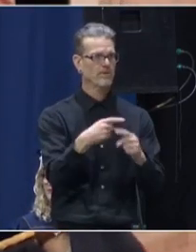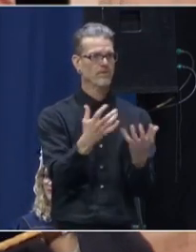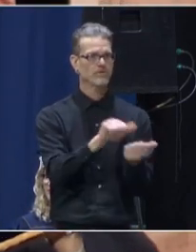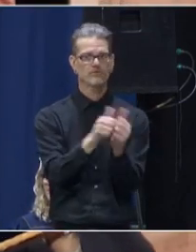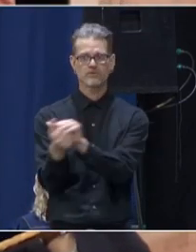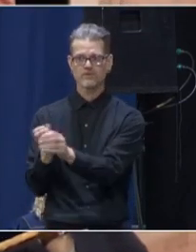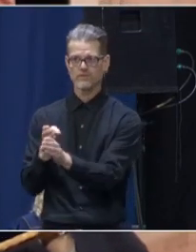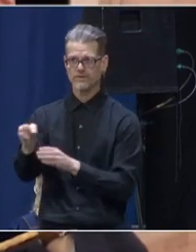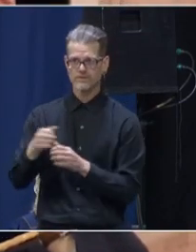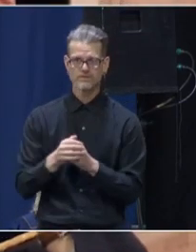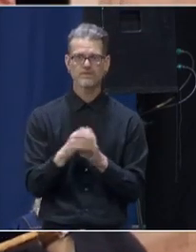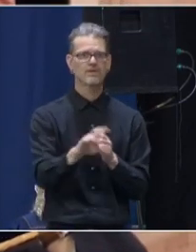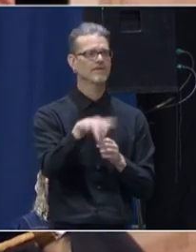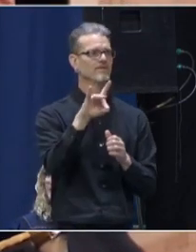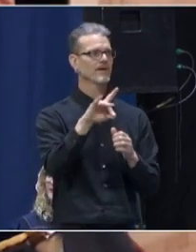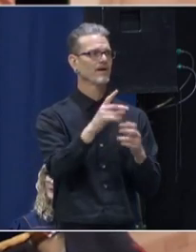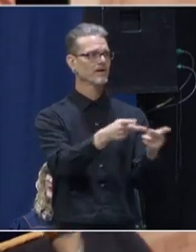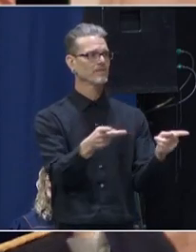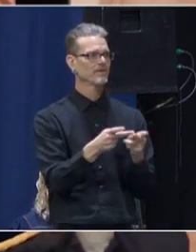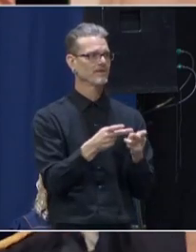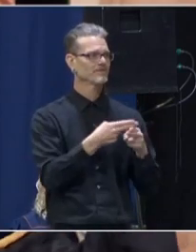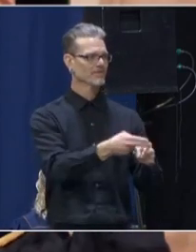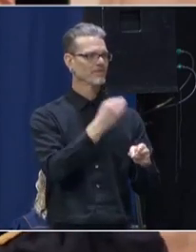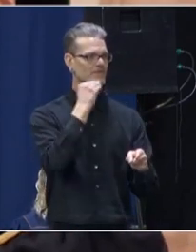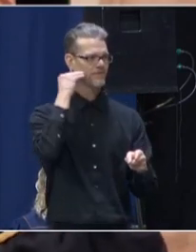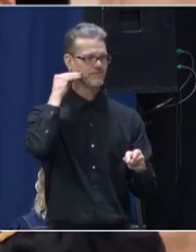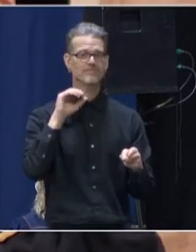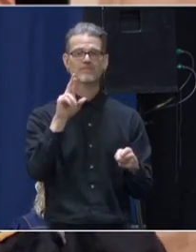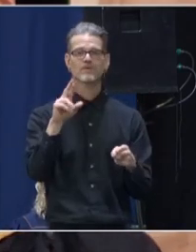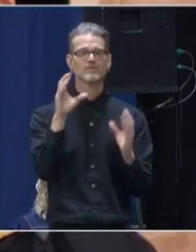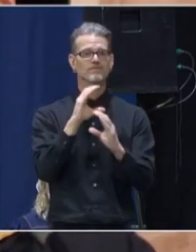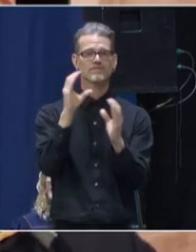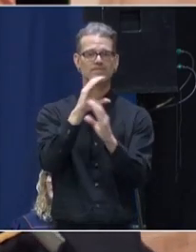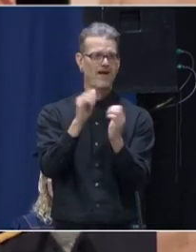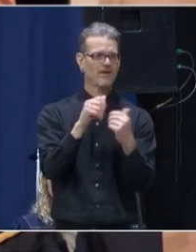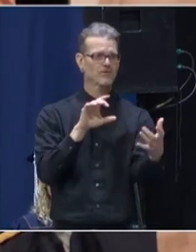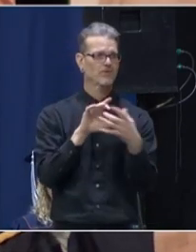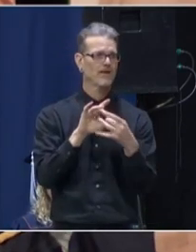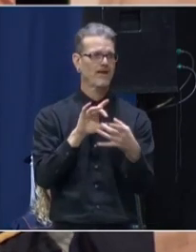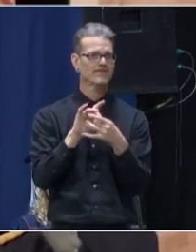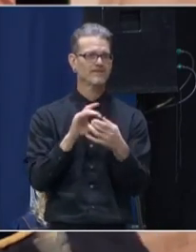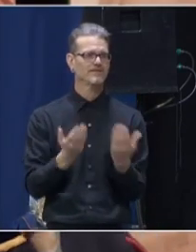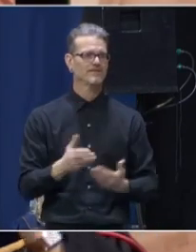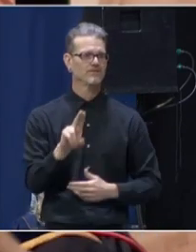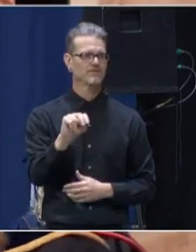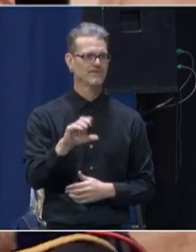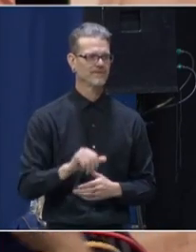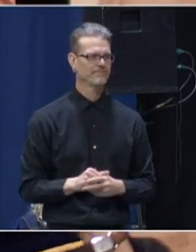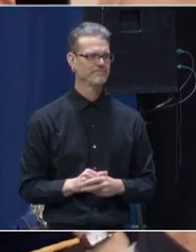change, find a new place to call home, or look for ways to stay connected to UNC.